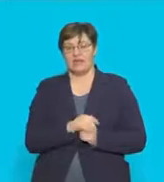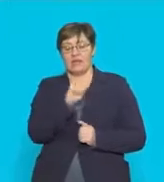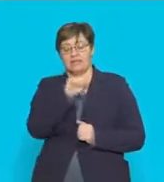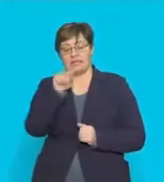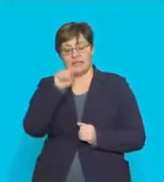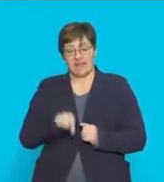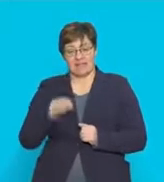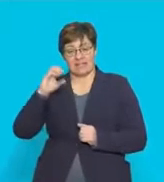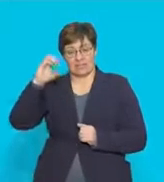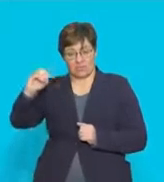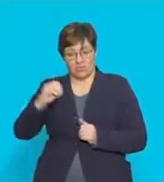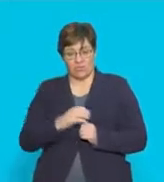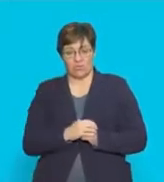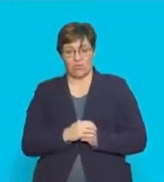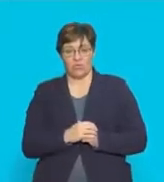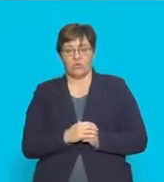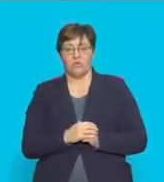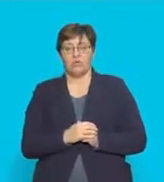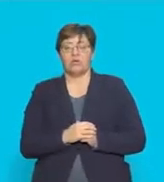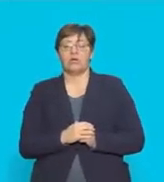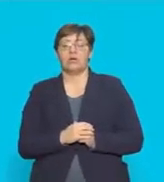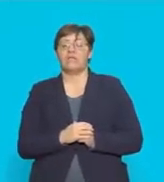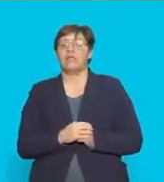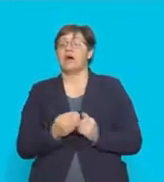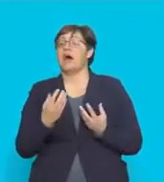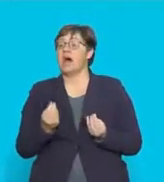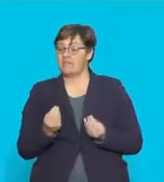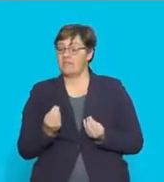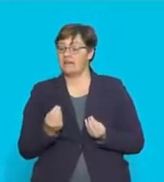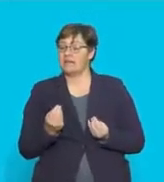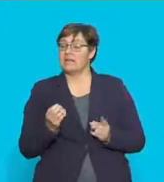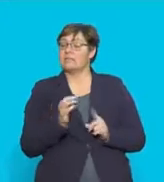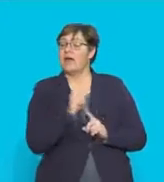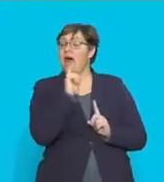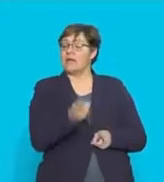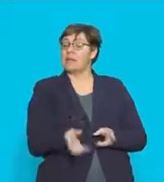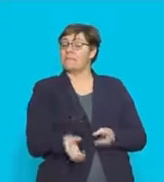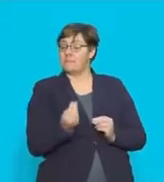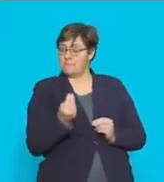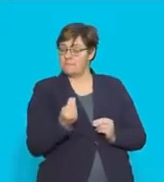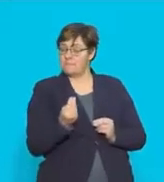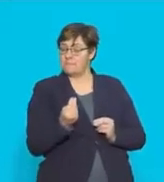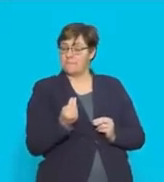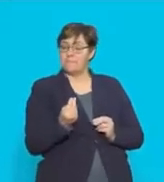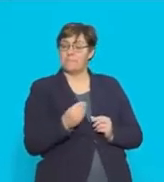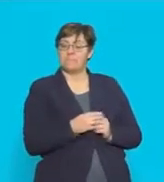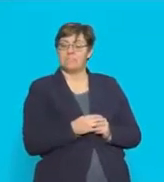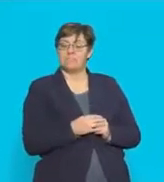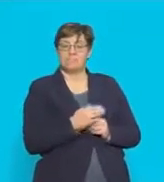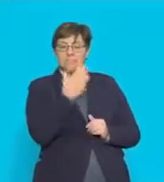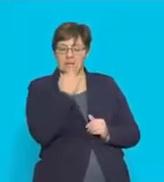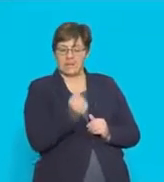Divide this by 0. And if you have a specific answer on your calculator,